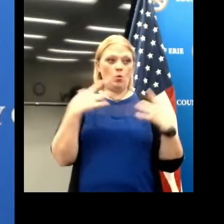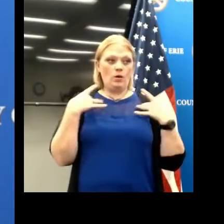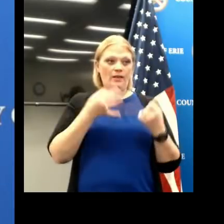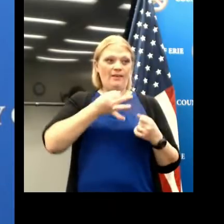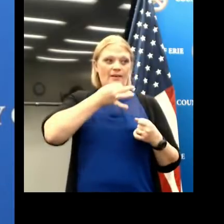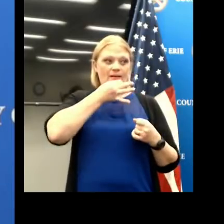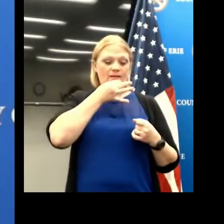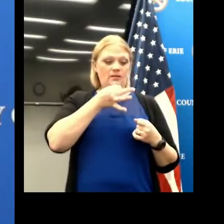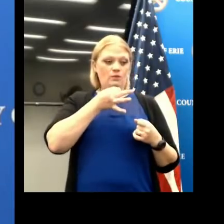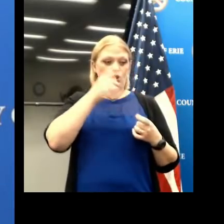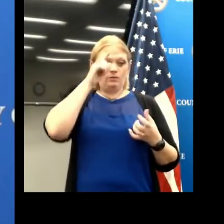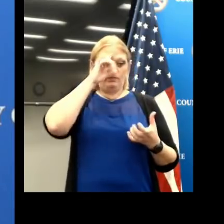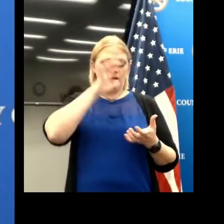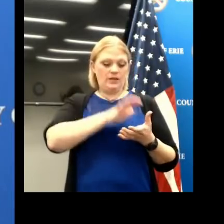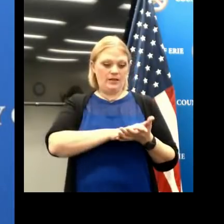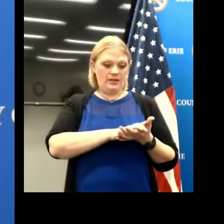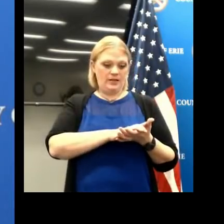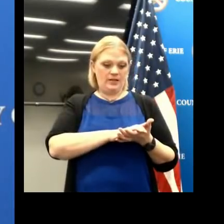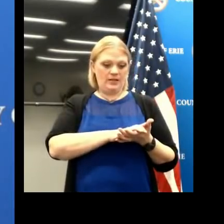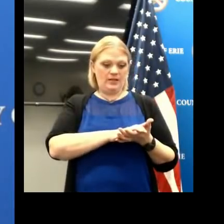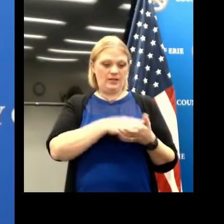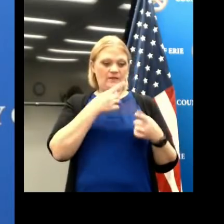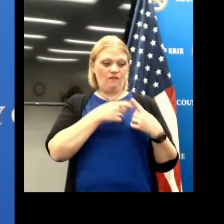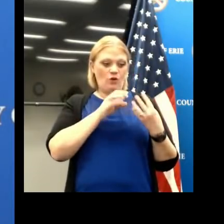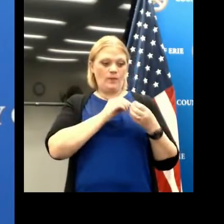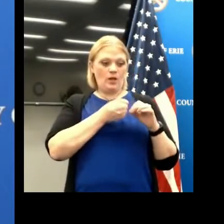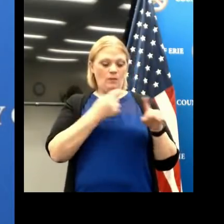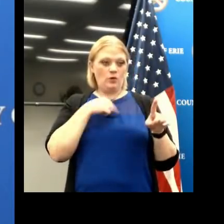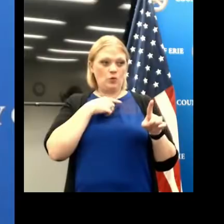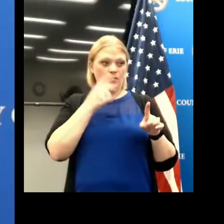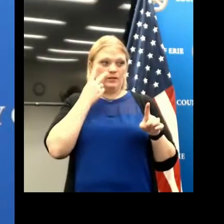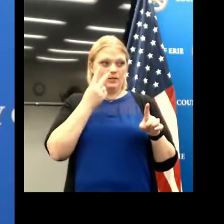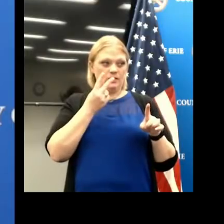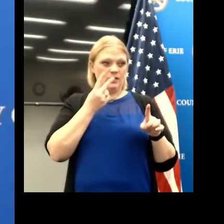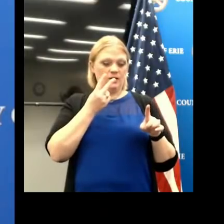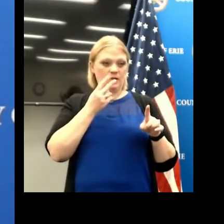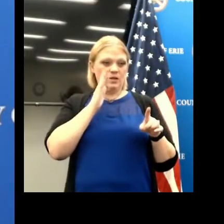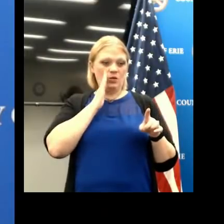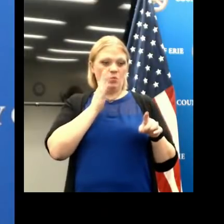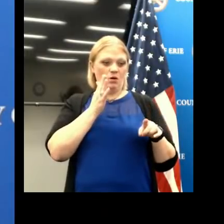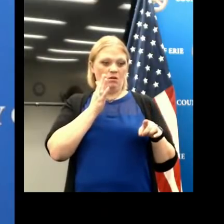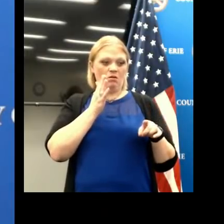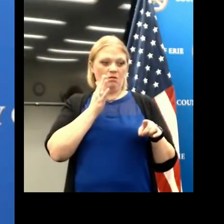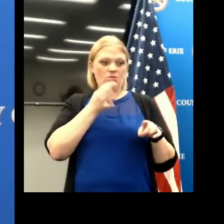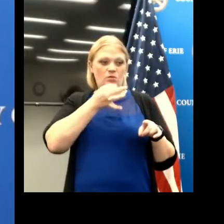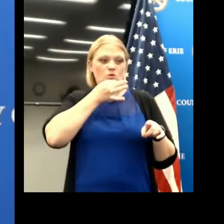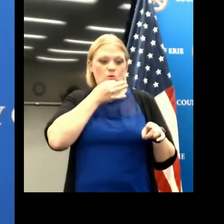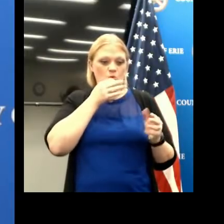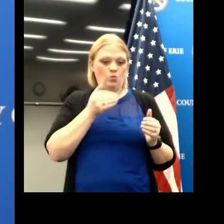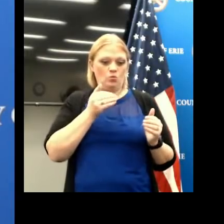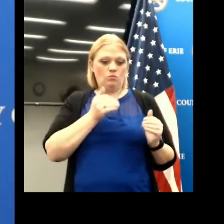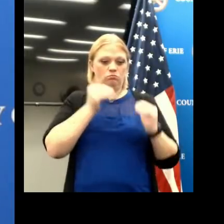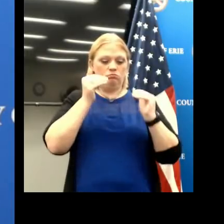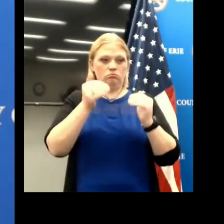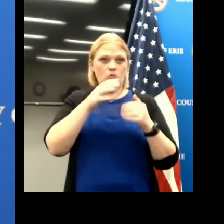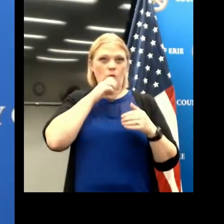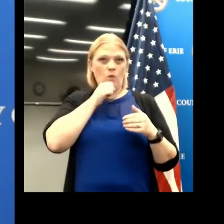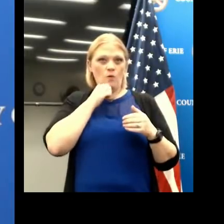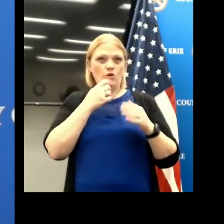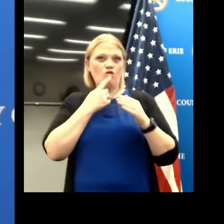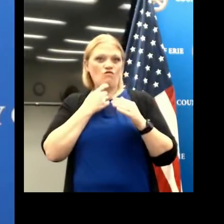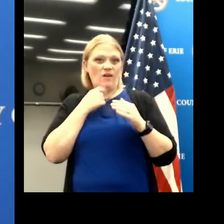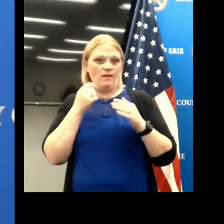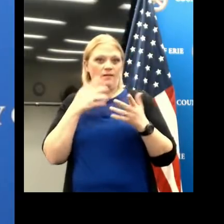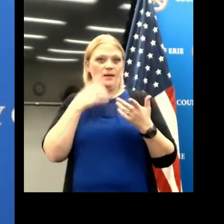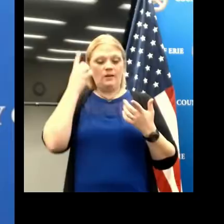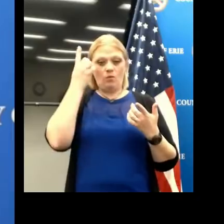a high likelihood that, given the numbers that we're seeing, it's just a matter of time before we move forward into an orange or red zone. And